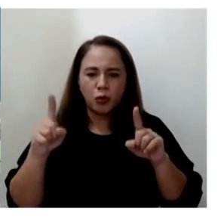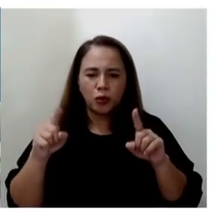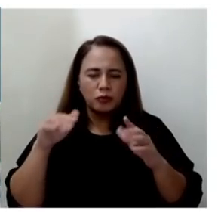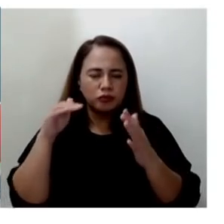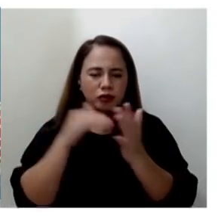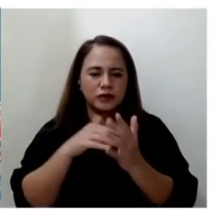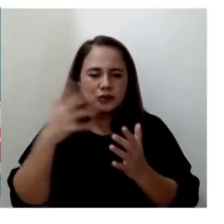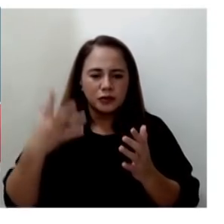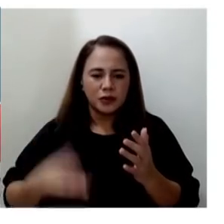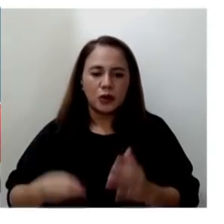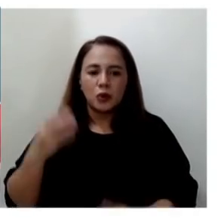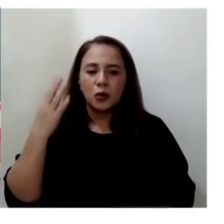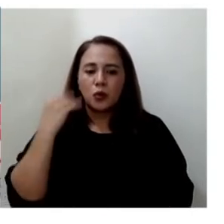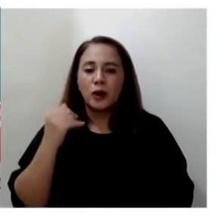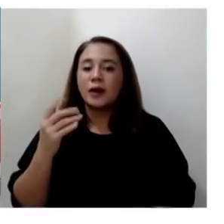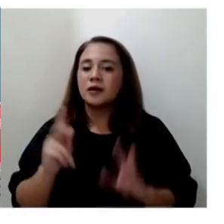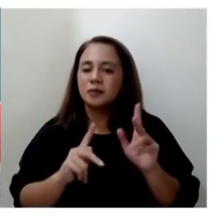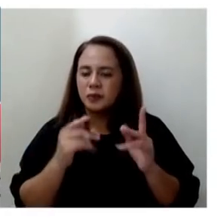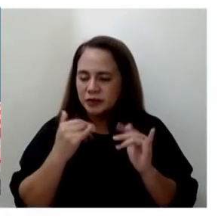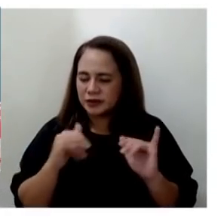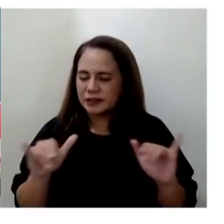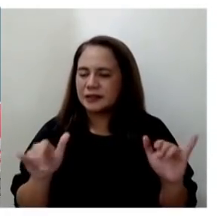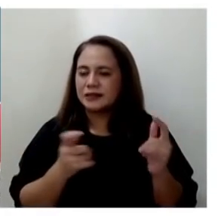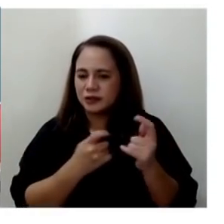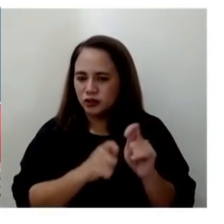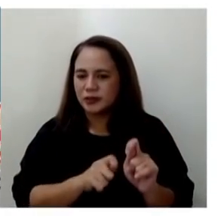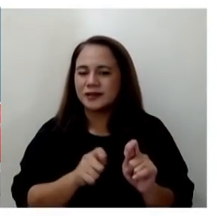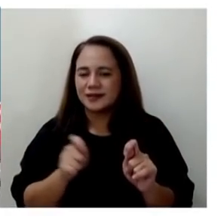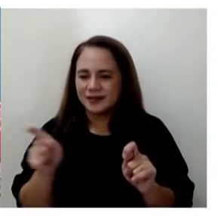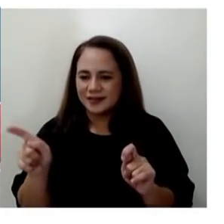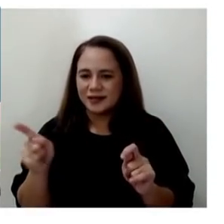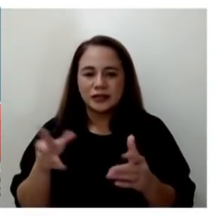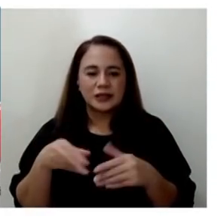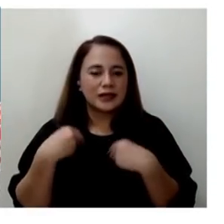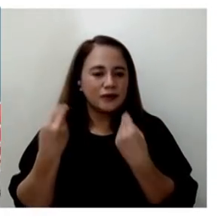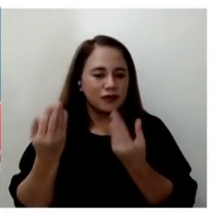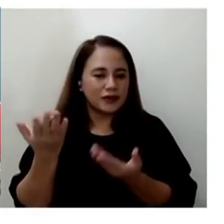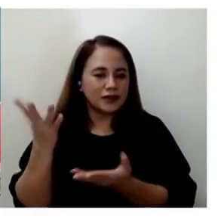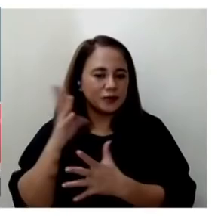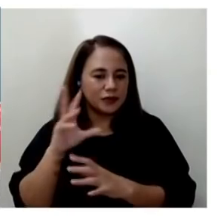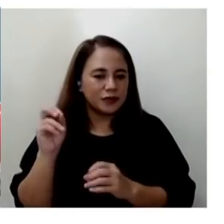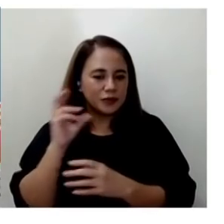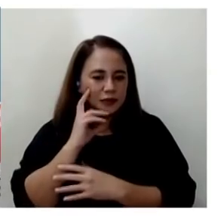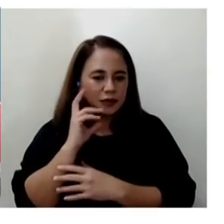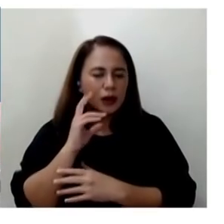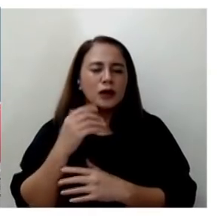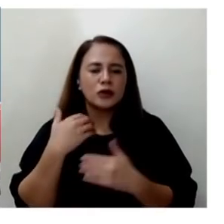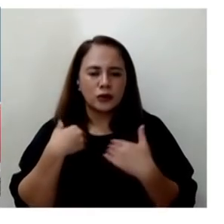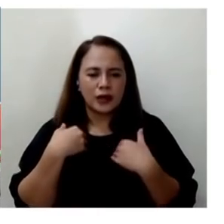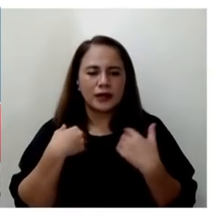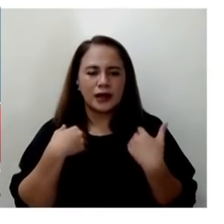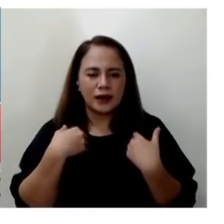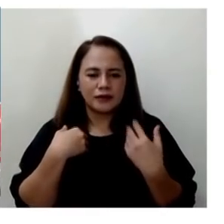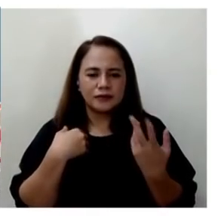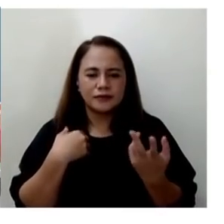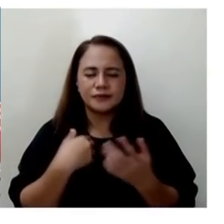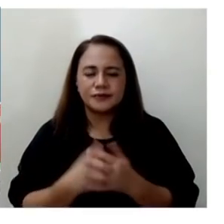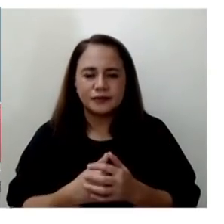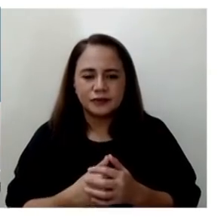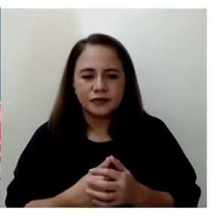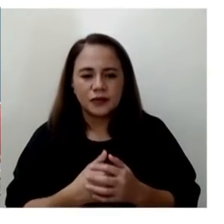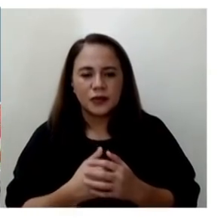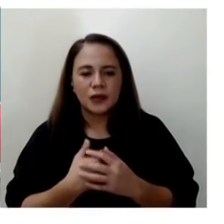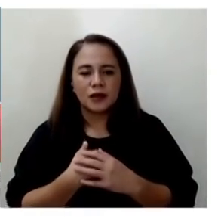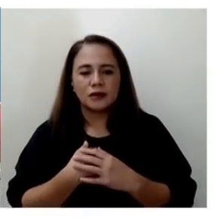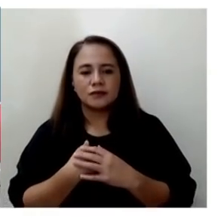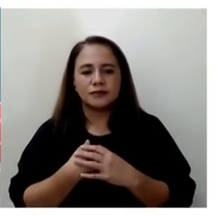the trust of the people being given to him. Sinasabi ko, ma'am, you can have anyone sit in office, even Superman